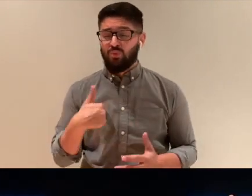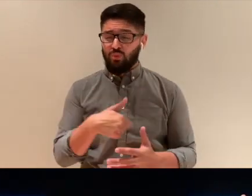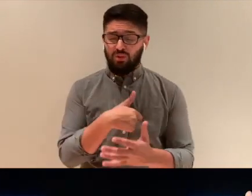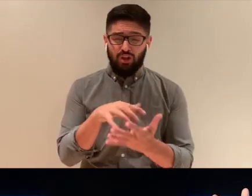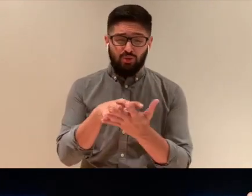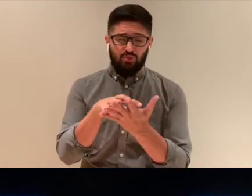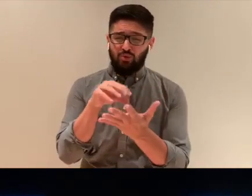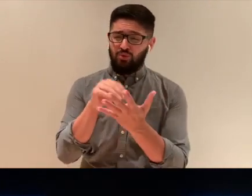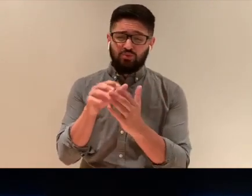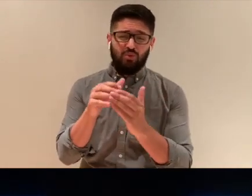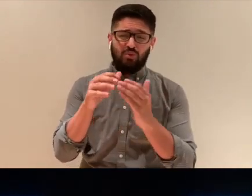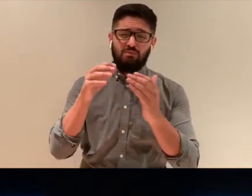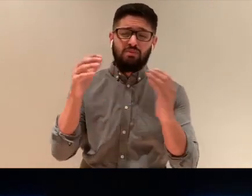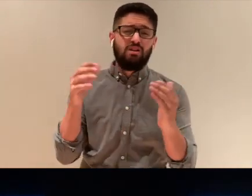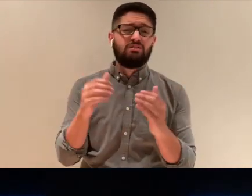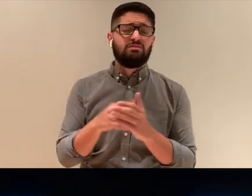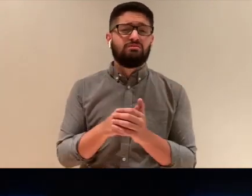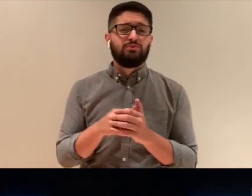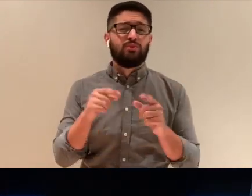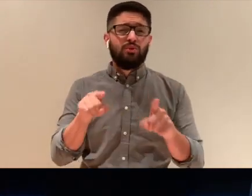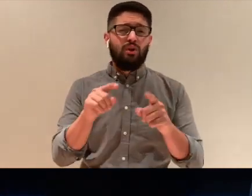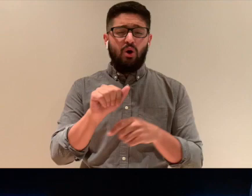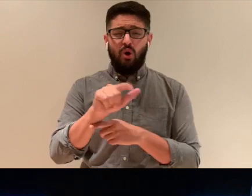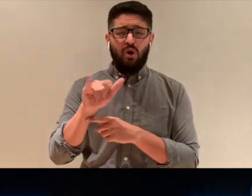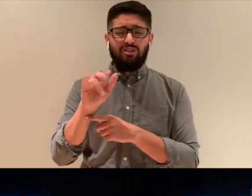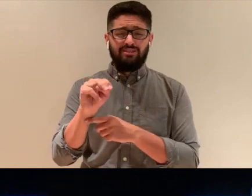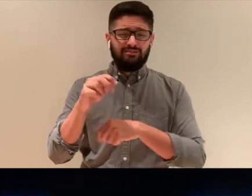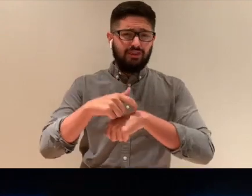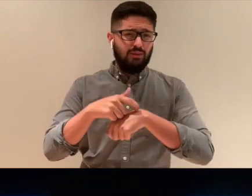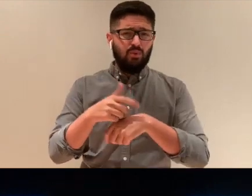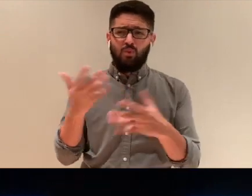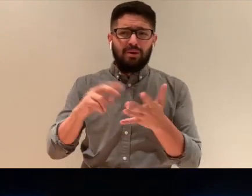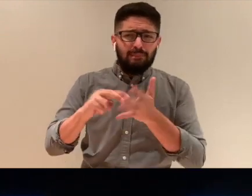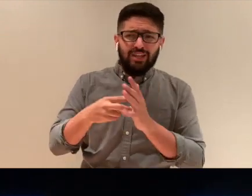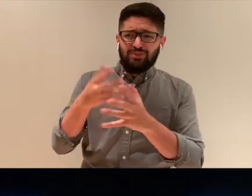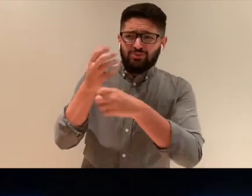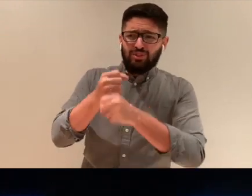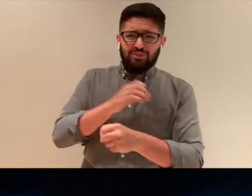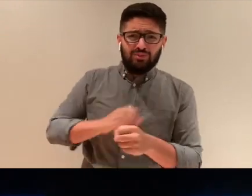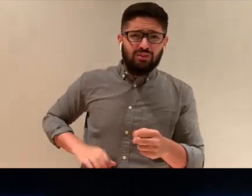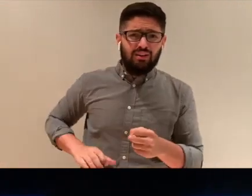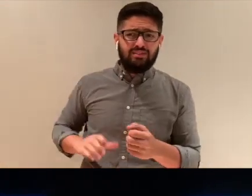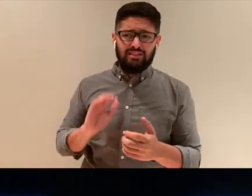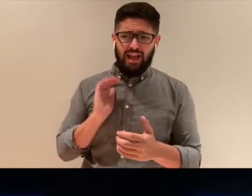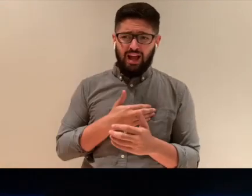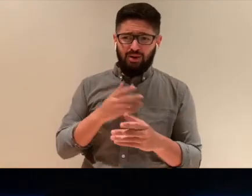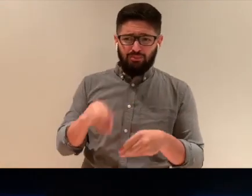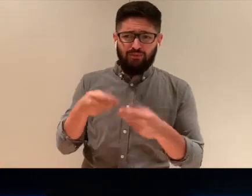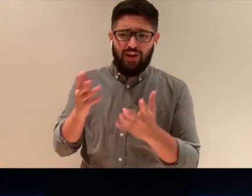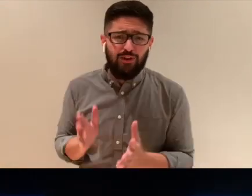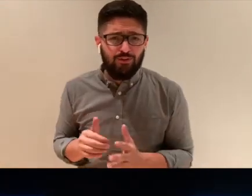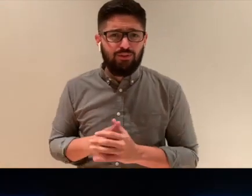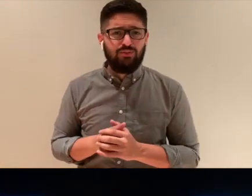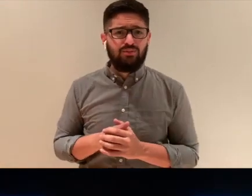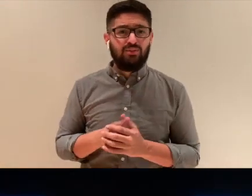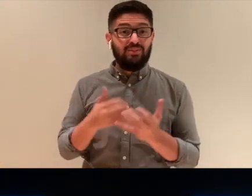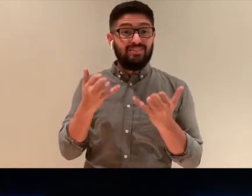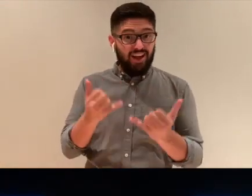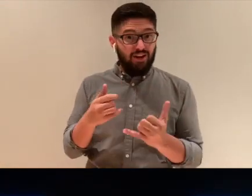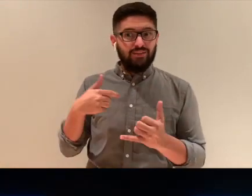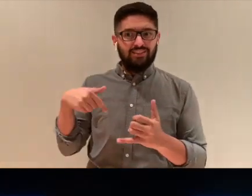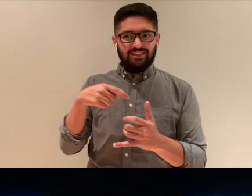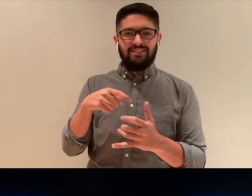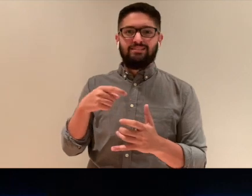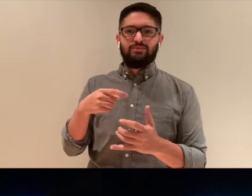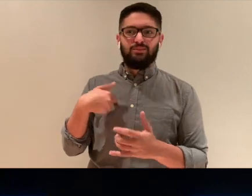And so we've learned so much during this all-in season about what it means to trust Christ as a provider. Here's our time that we're going to put